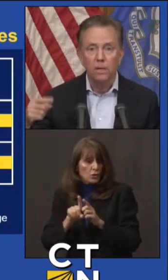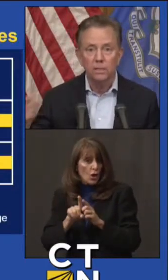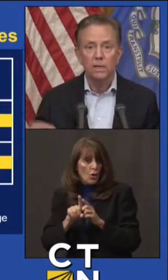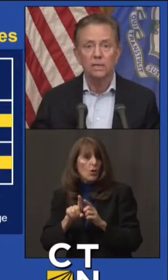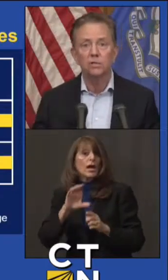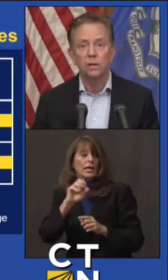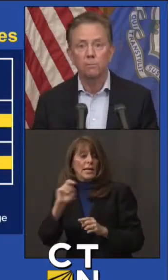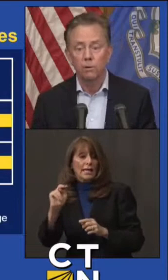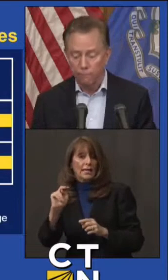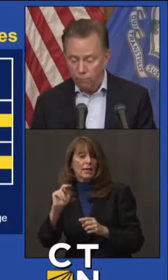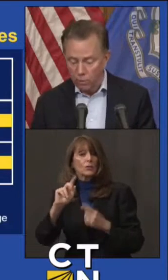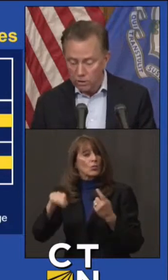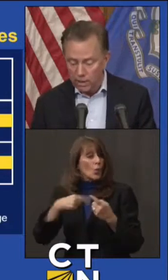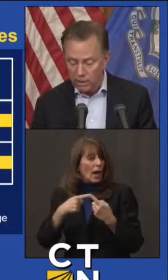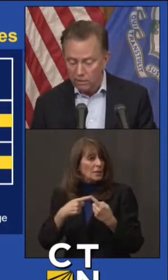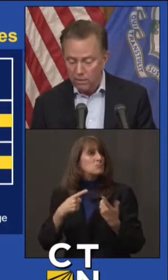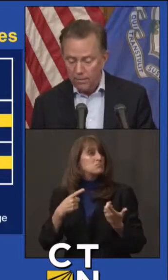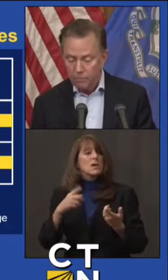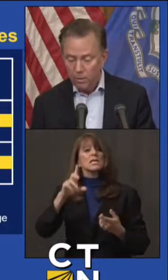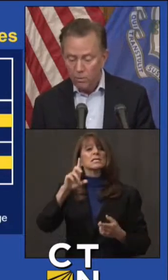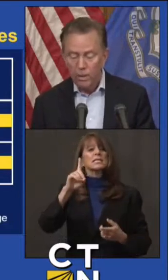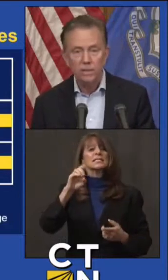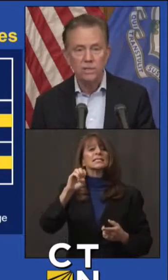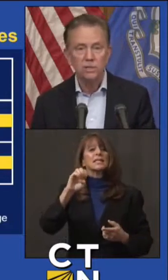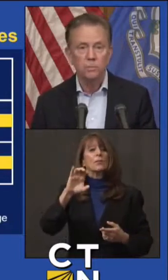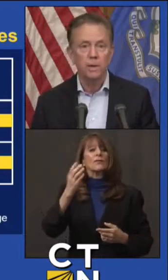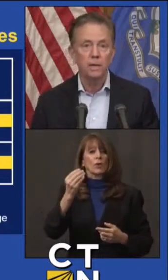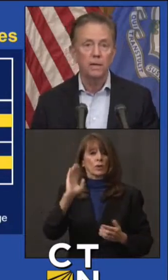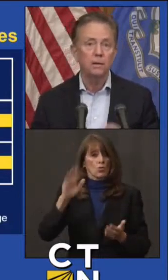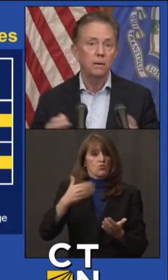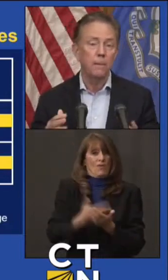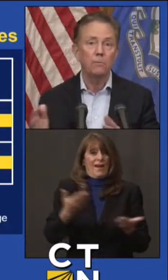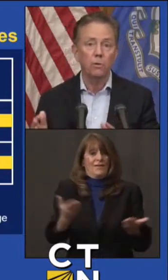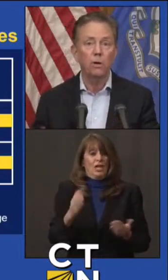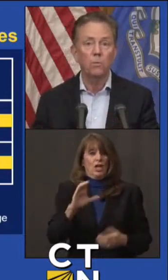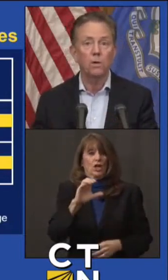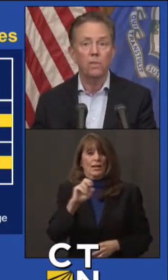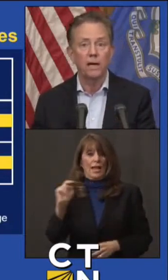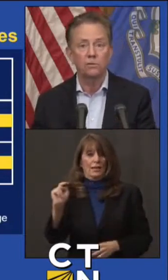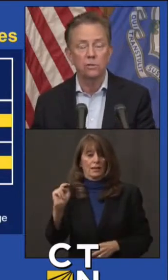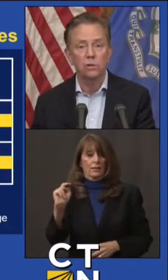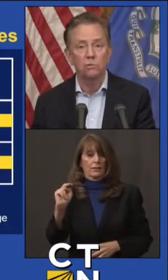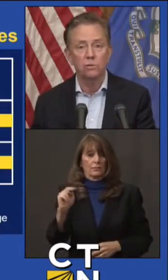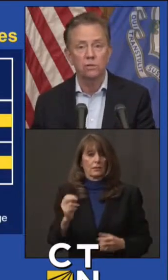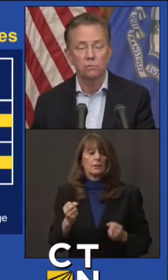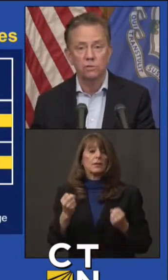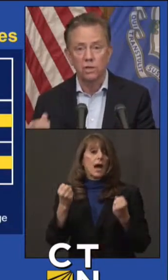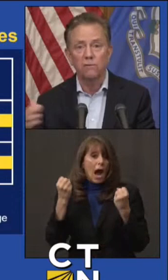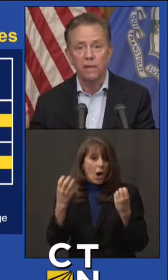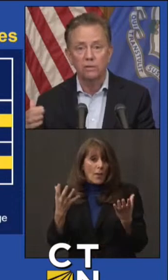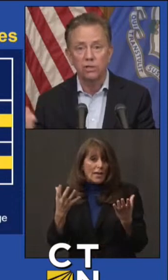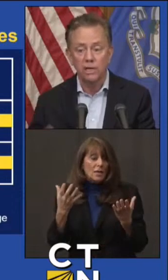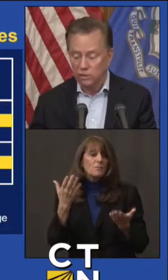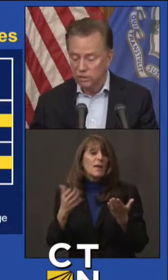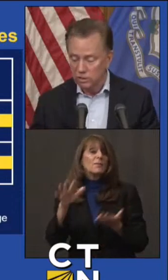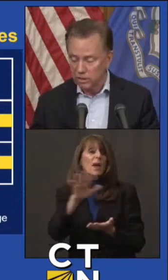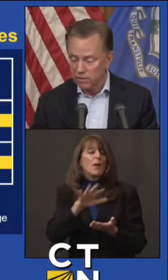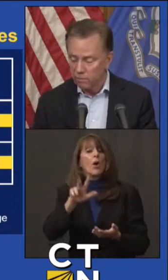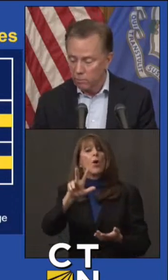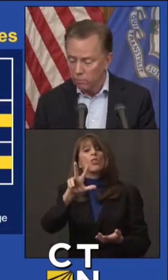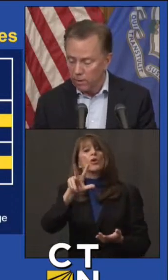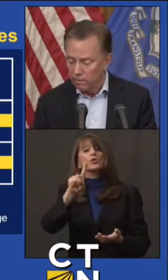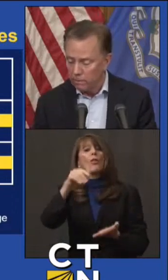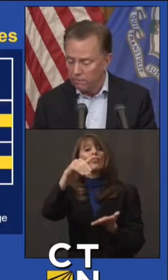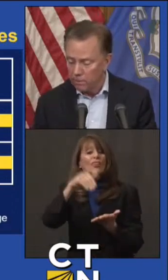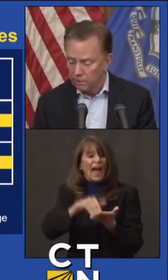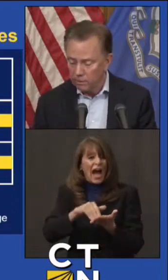from Monday, December 14th. We anticipated about 31,000 doses. We'll see if that changes, given